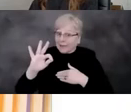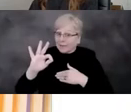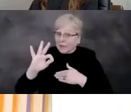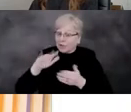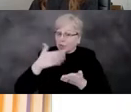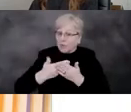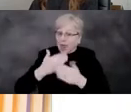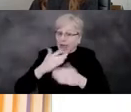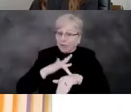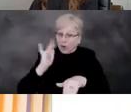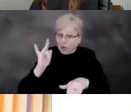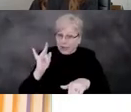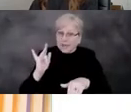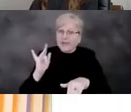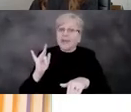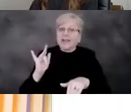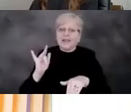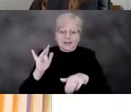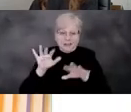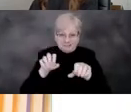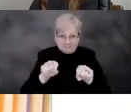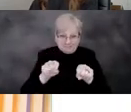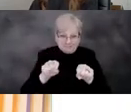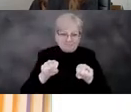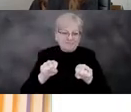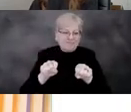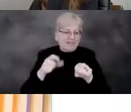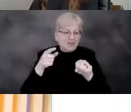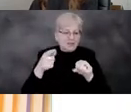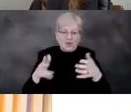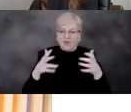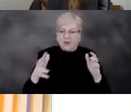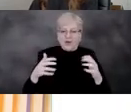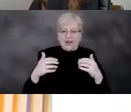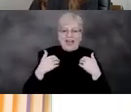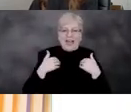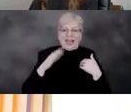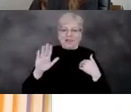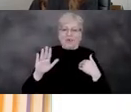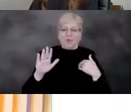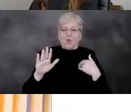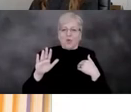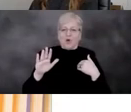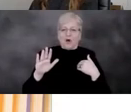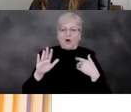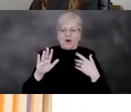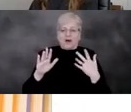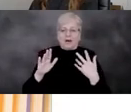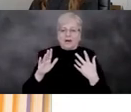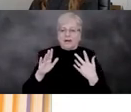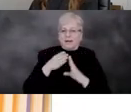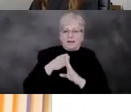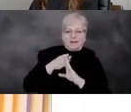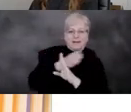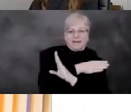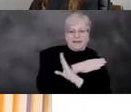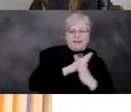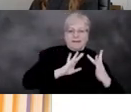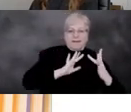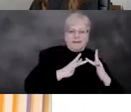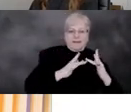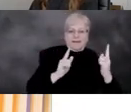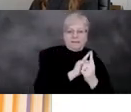you've, you've, uh, you've already had your informal, uh, meetups and networking space. Um,